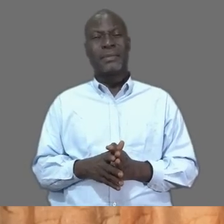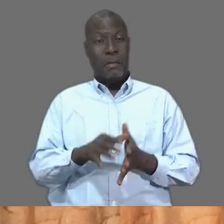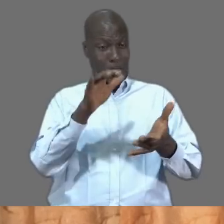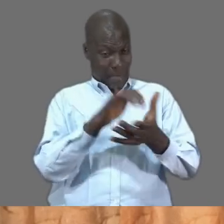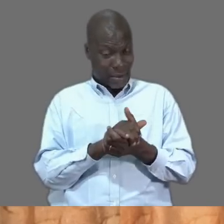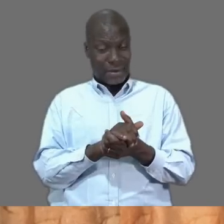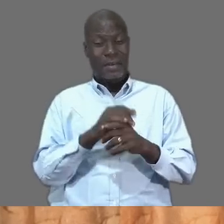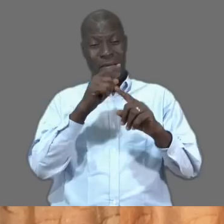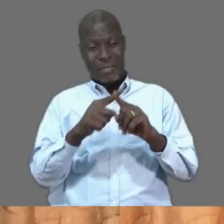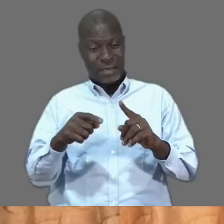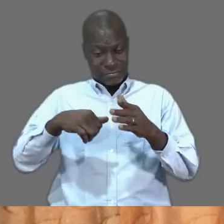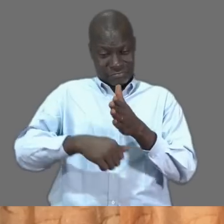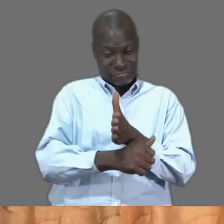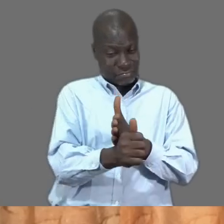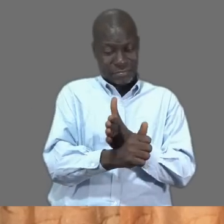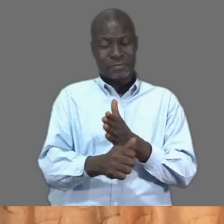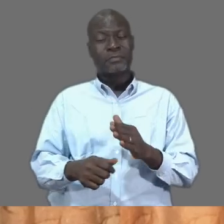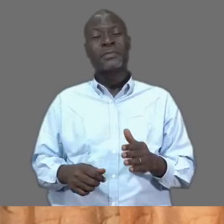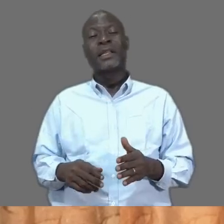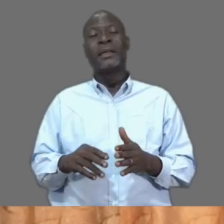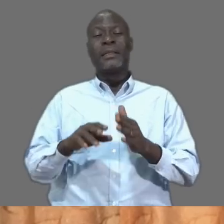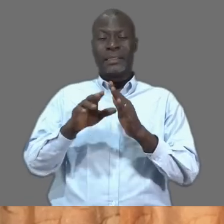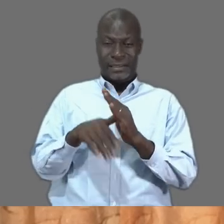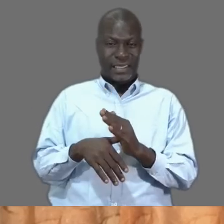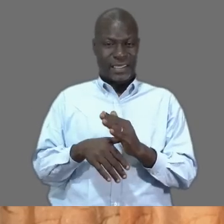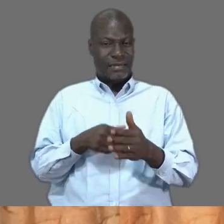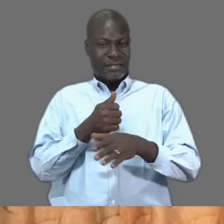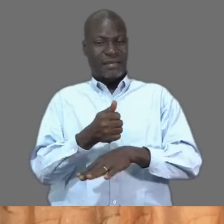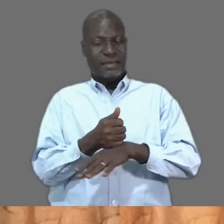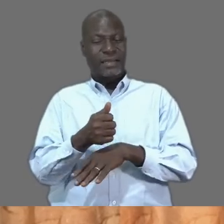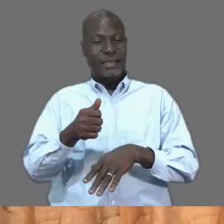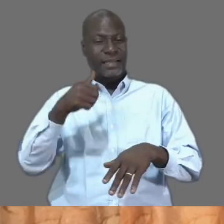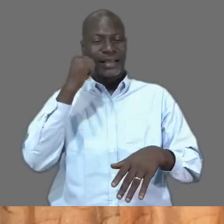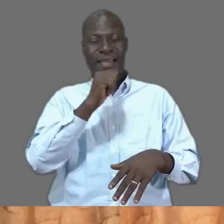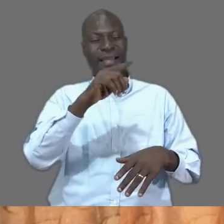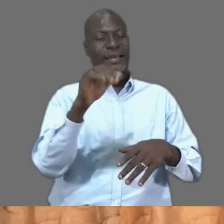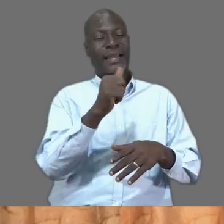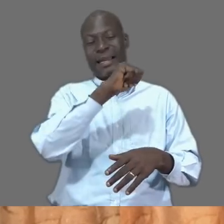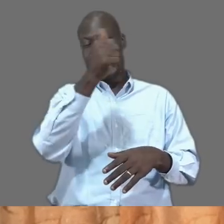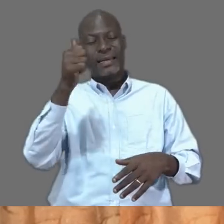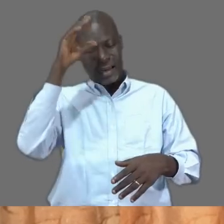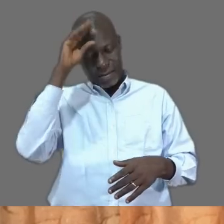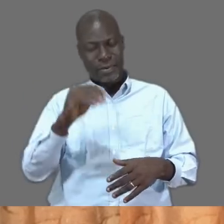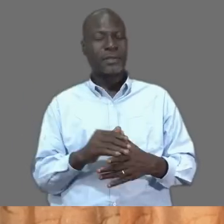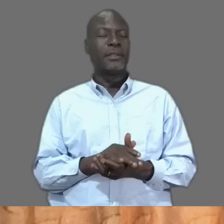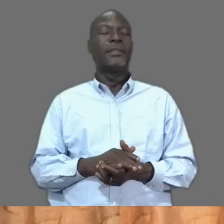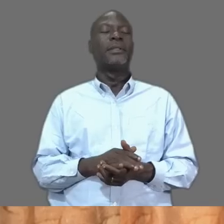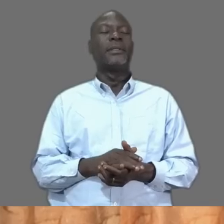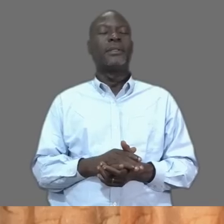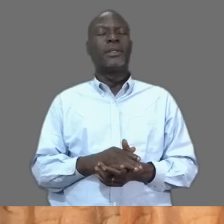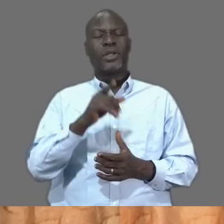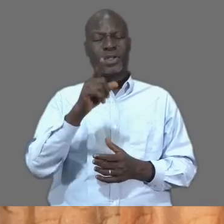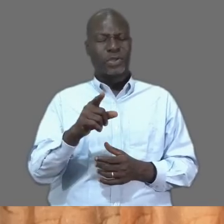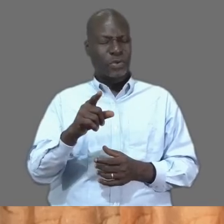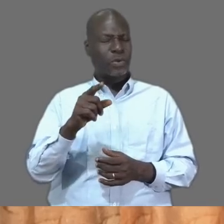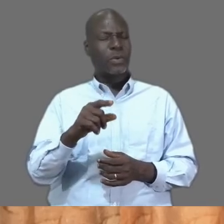waware o anu akotwe mpana no na ono so akiusi oba na se wakofa obi o machi asema me no kana no no obetwa